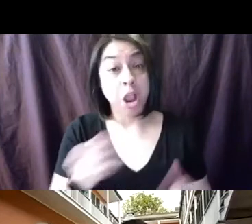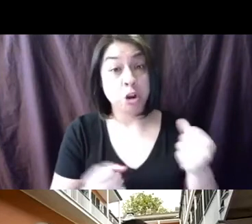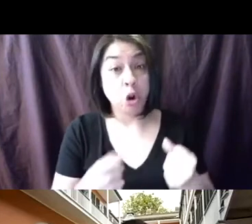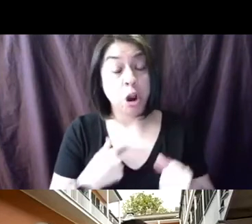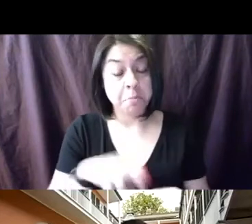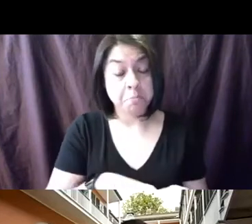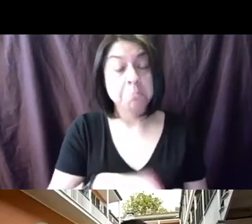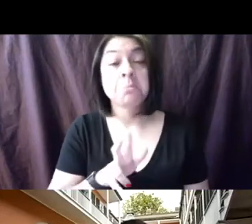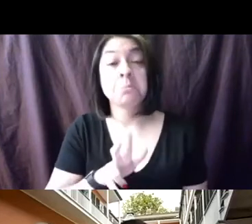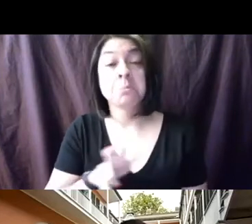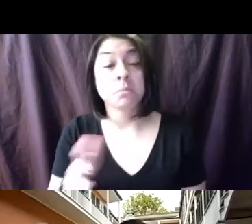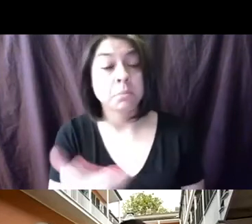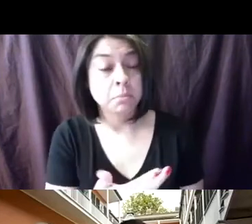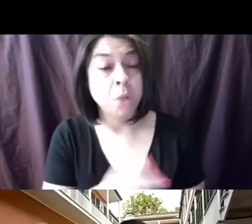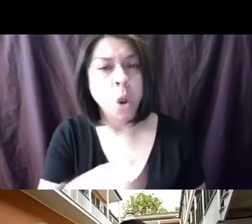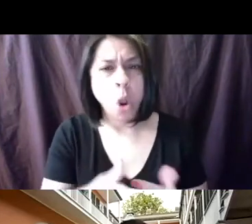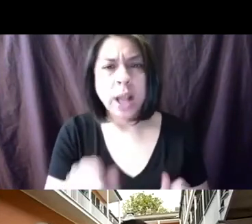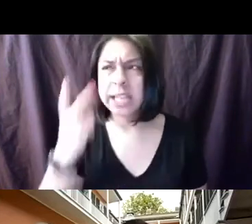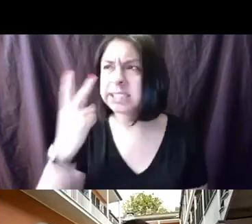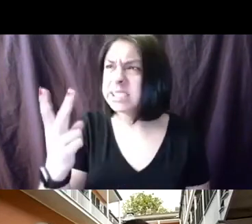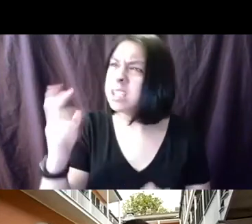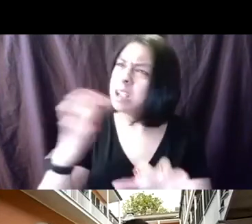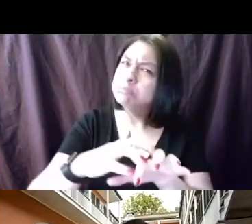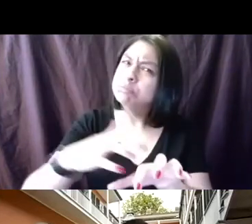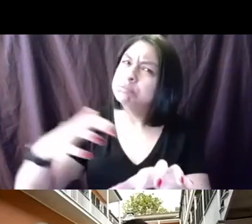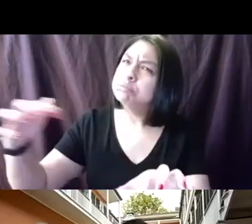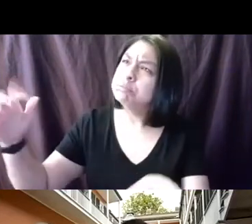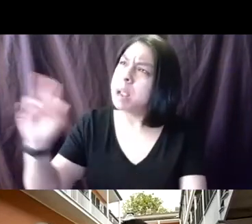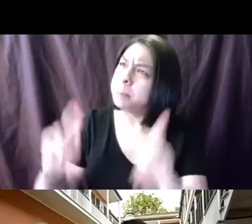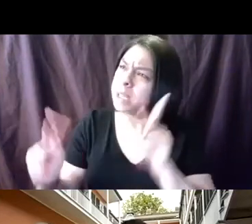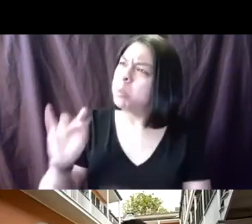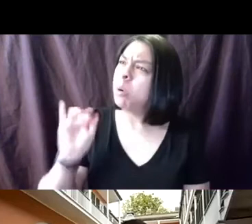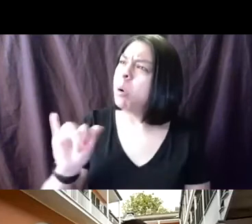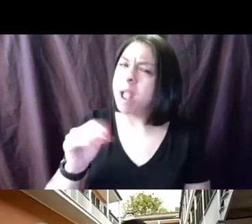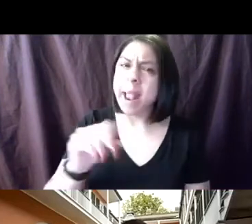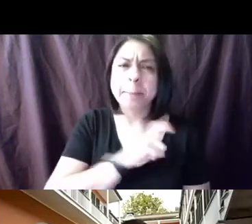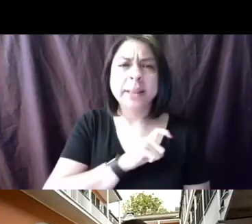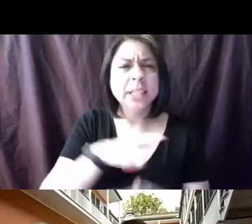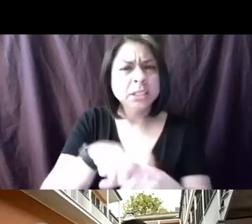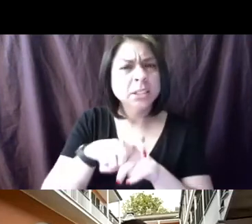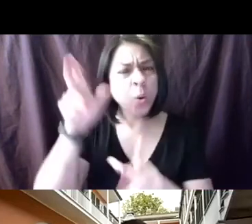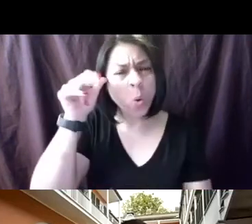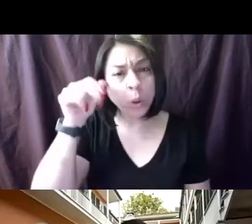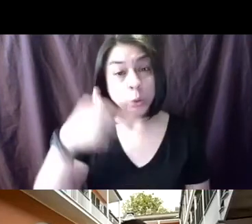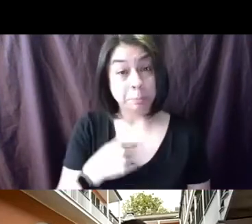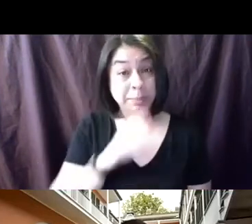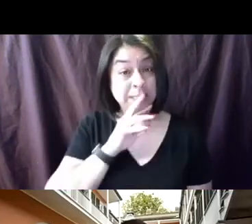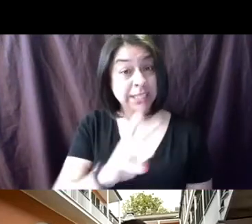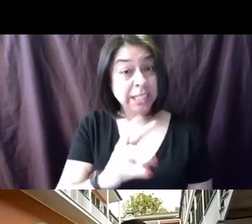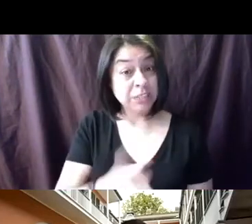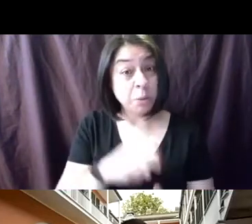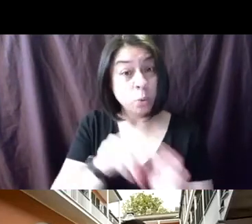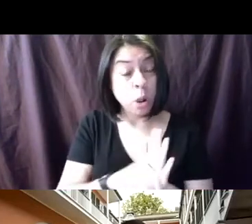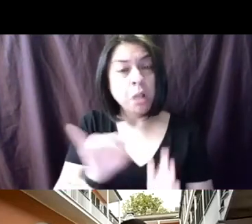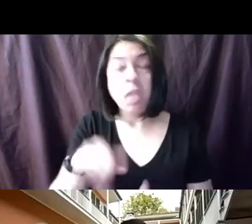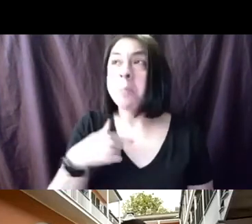that corner, all I could see was mobs of people and police on horseback. So being 6 years old from New Orleans, that's the only